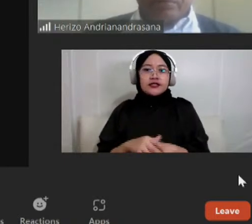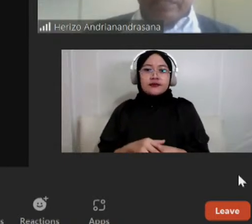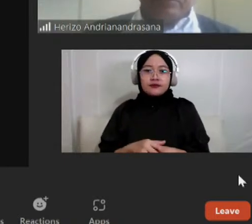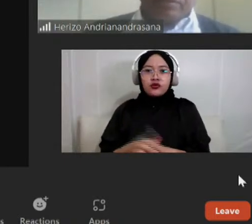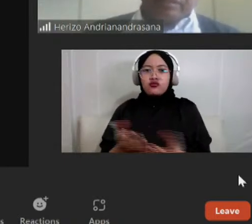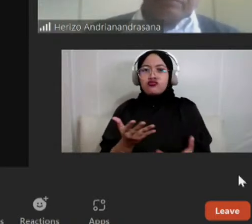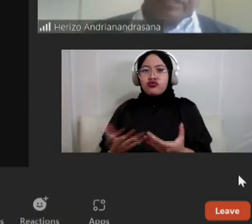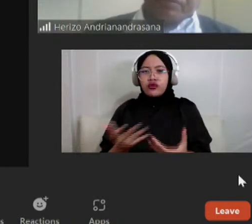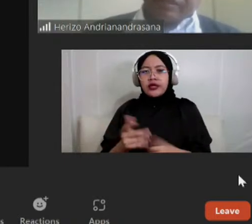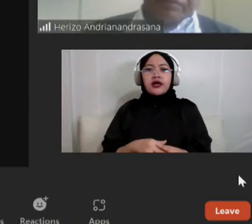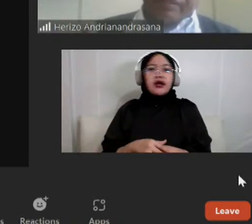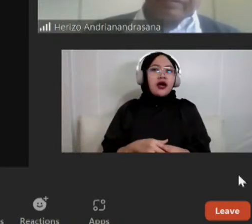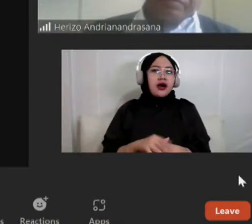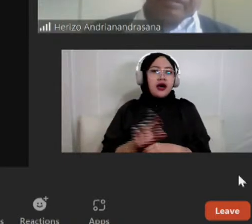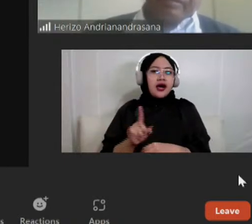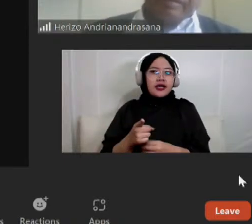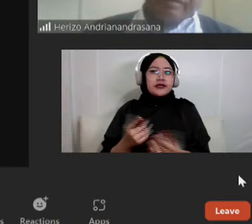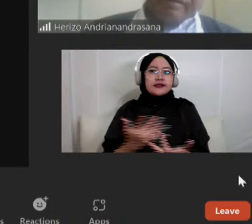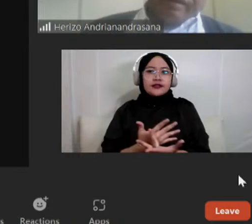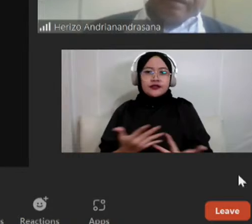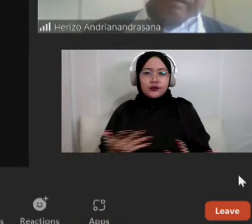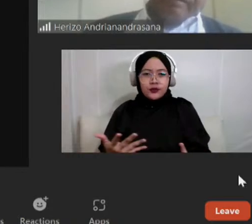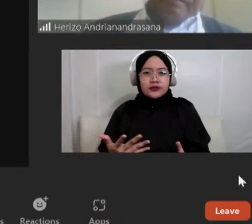a lot of effort in this, but I think it is